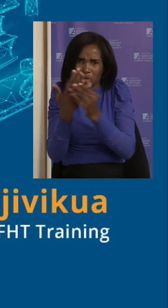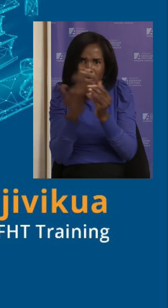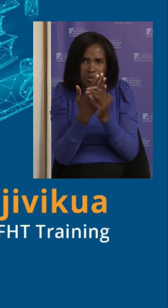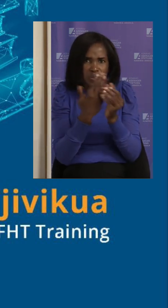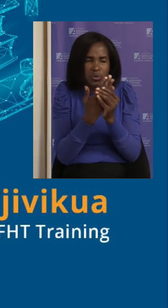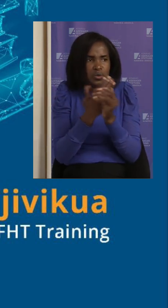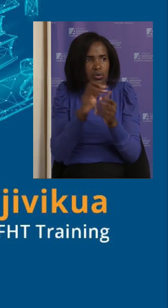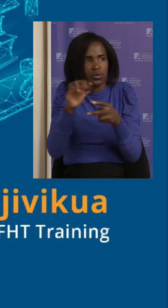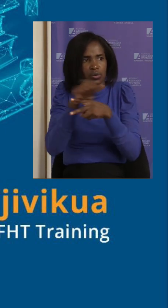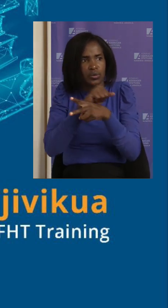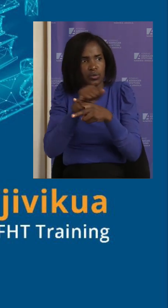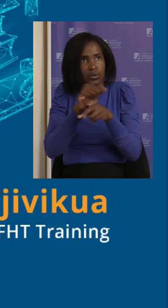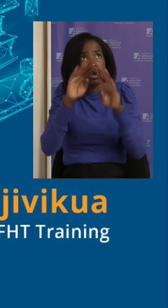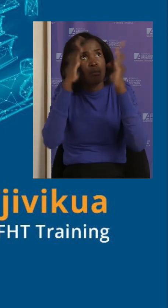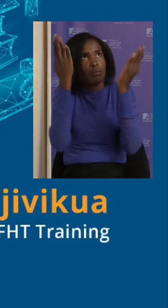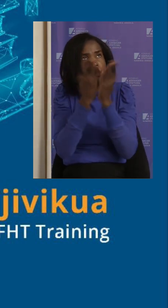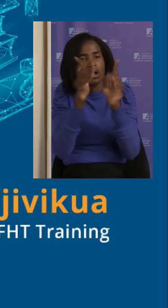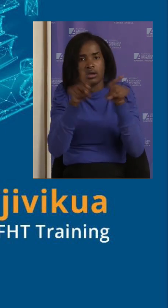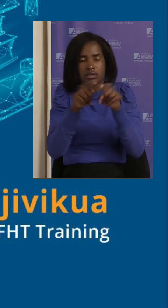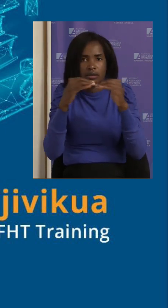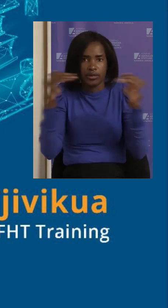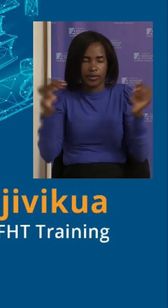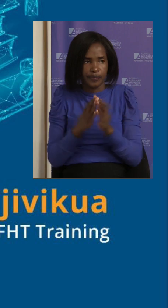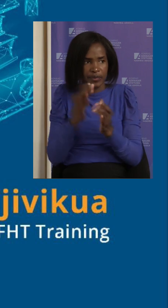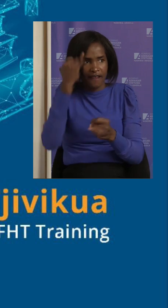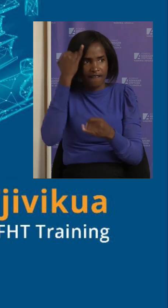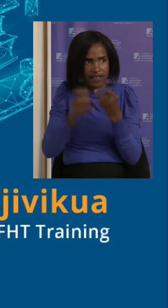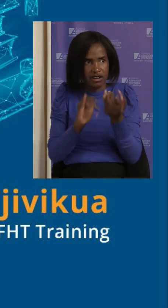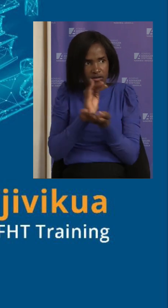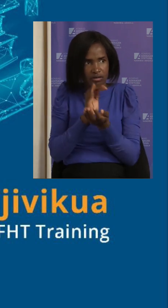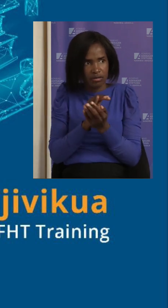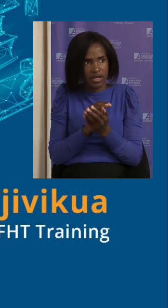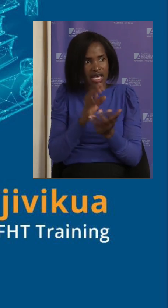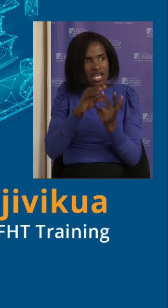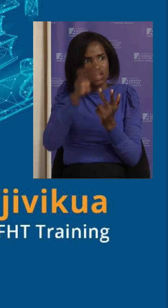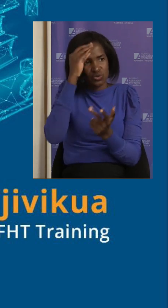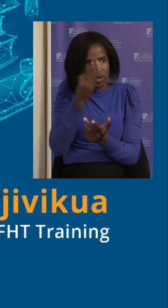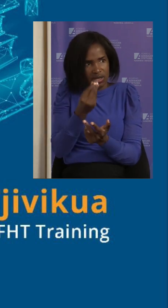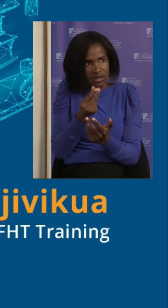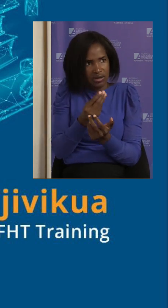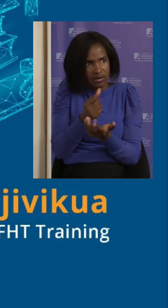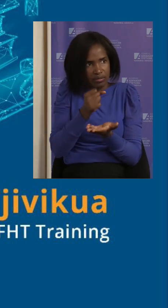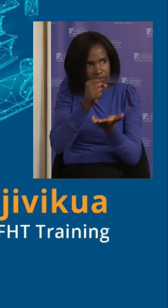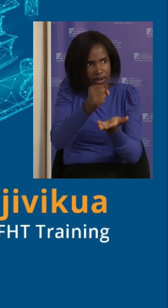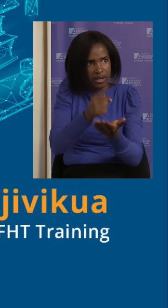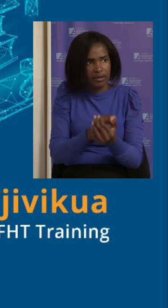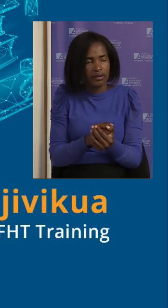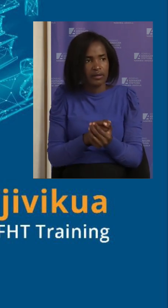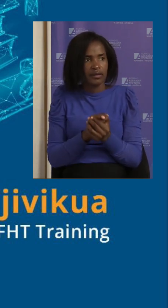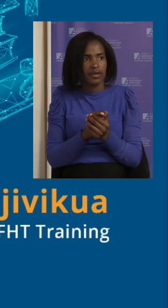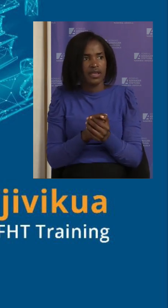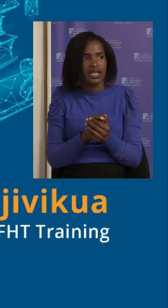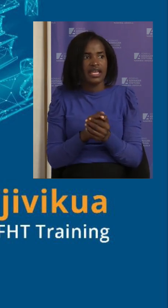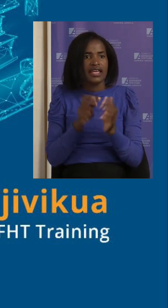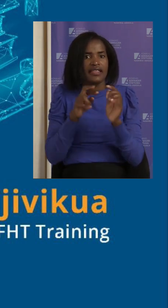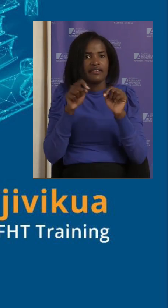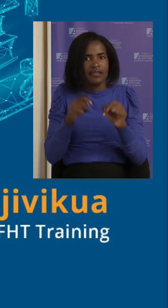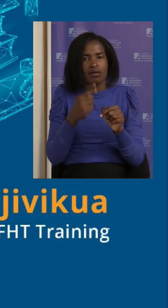establishments. Final recommendation, student funding. The current system and administrative operations is